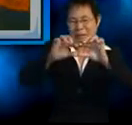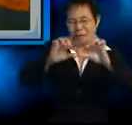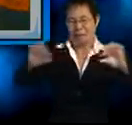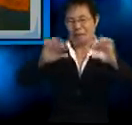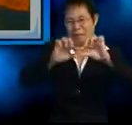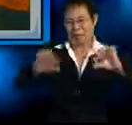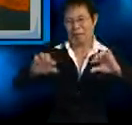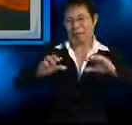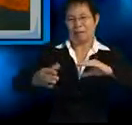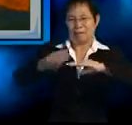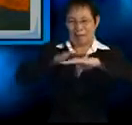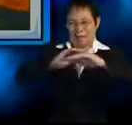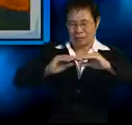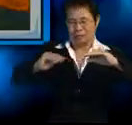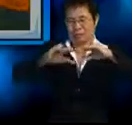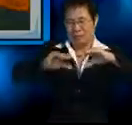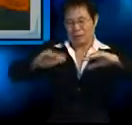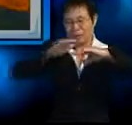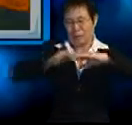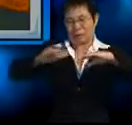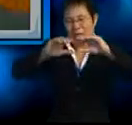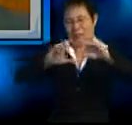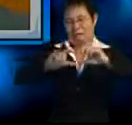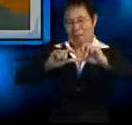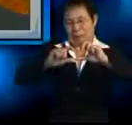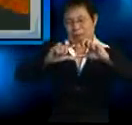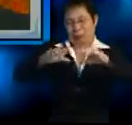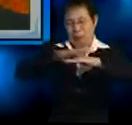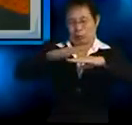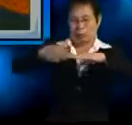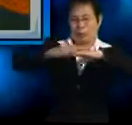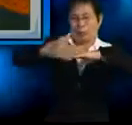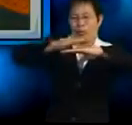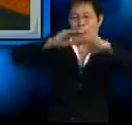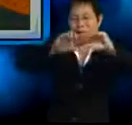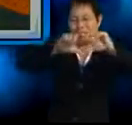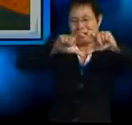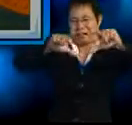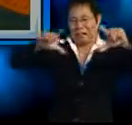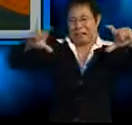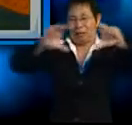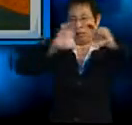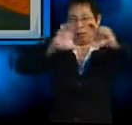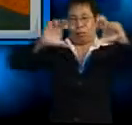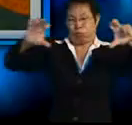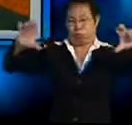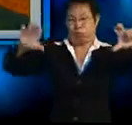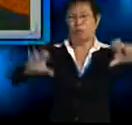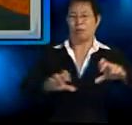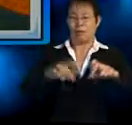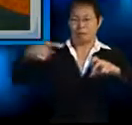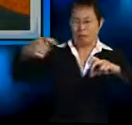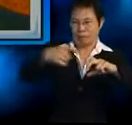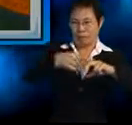and sediment were deposited and this thickened the layer. bacterial action on the organic remains